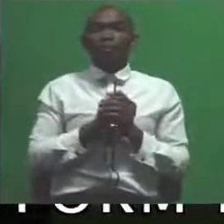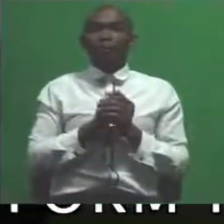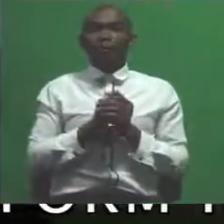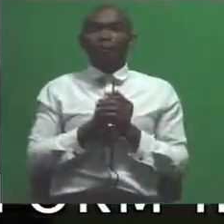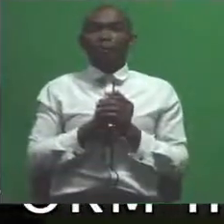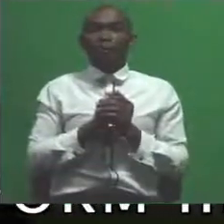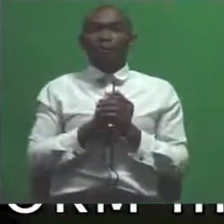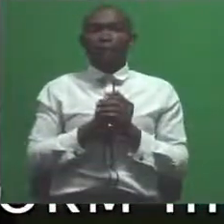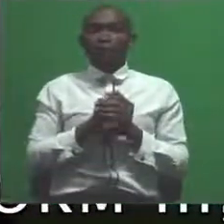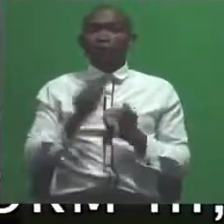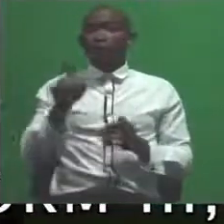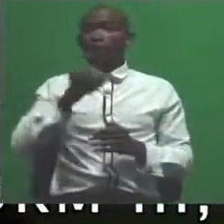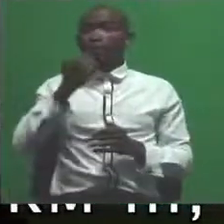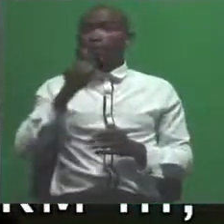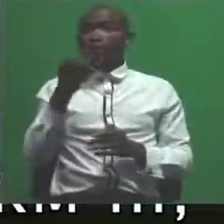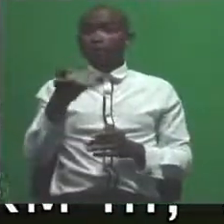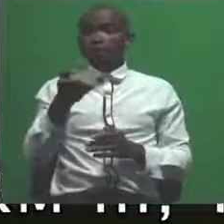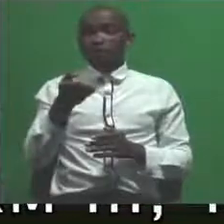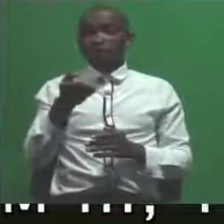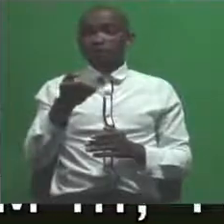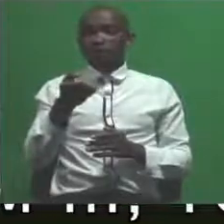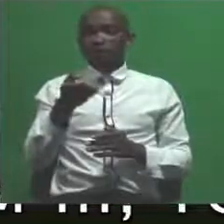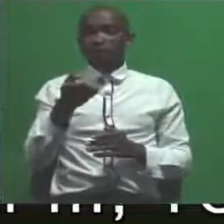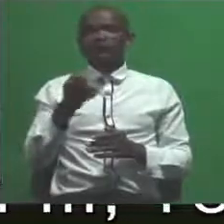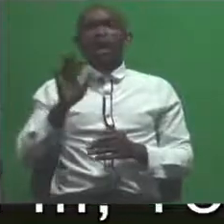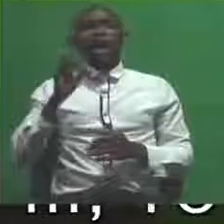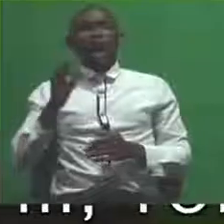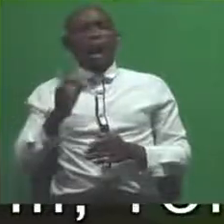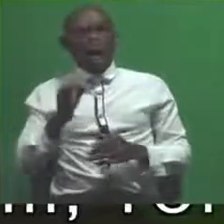Or I can ask you like this: how the